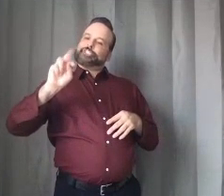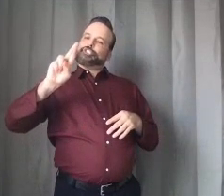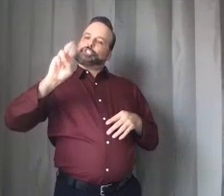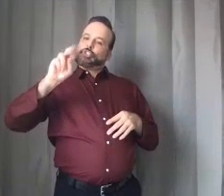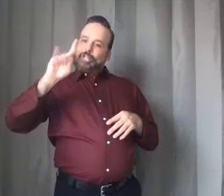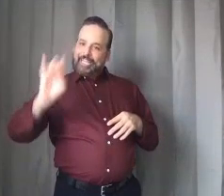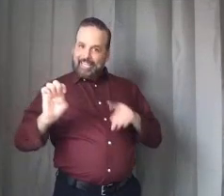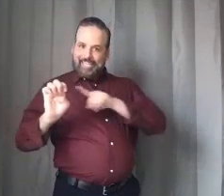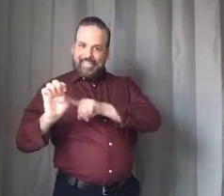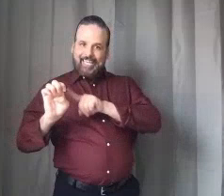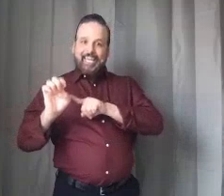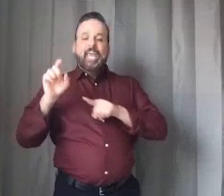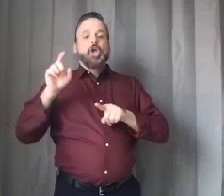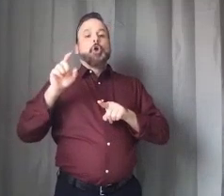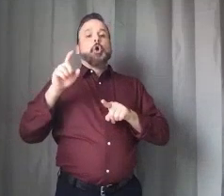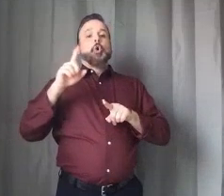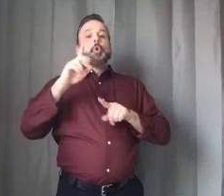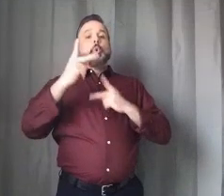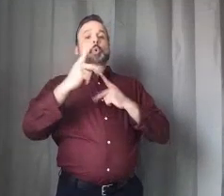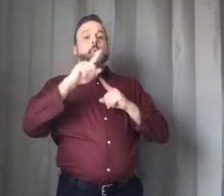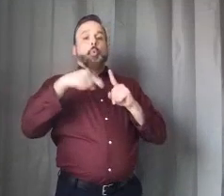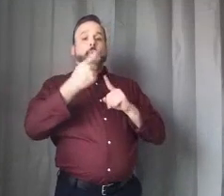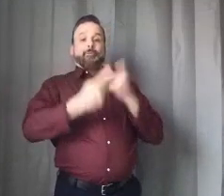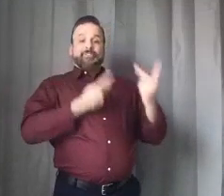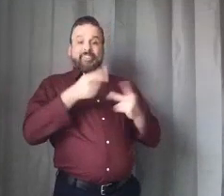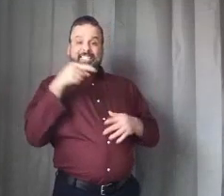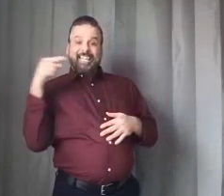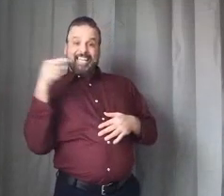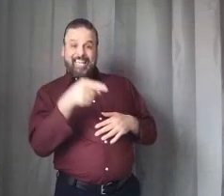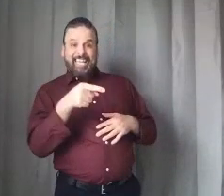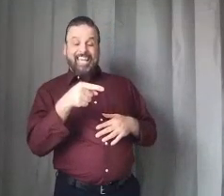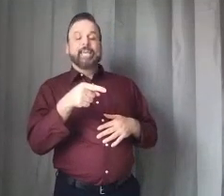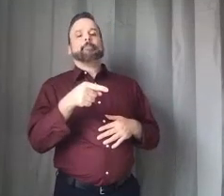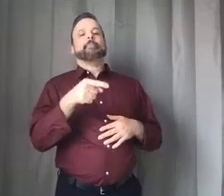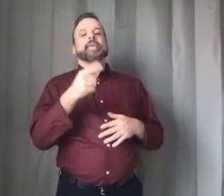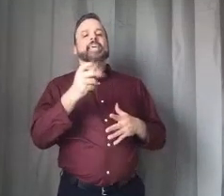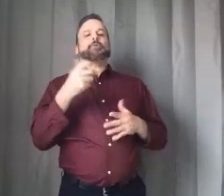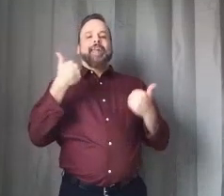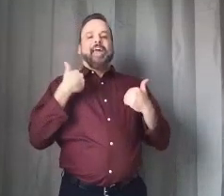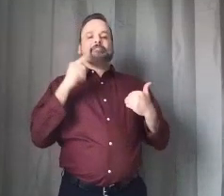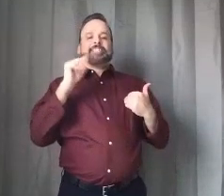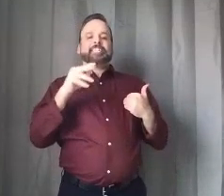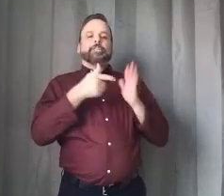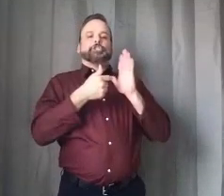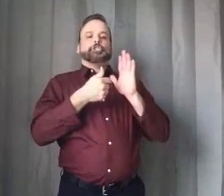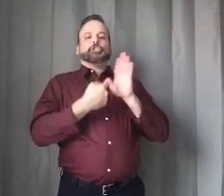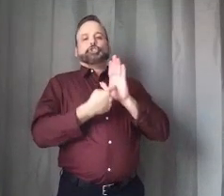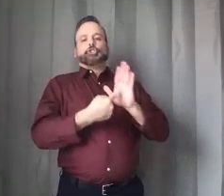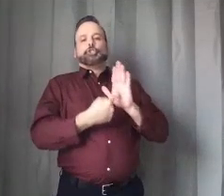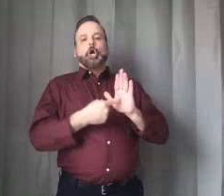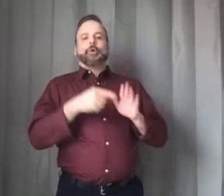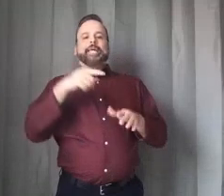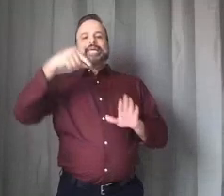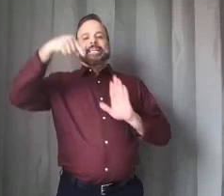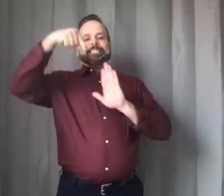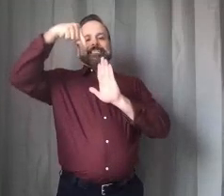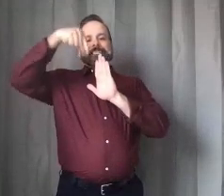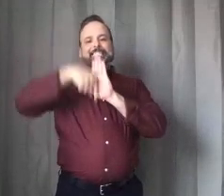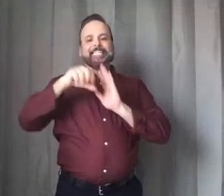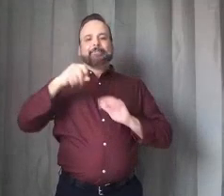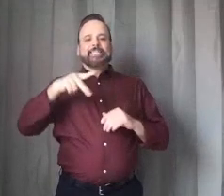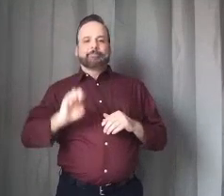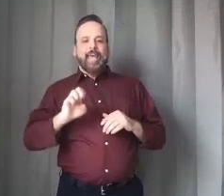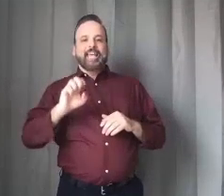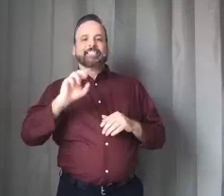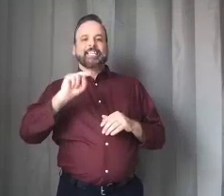was usually playing Star Trek in the background. He really liked Deep Space Nine. He would really like to go pay attention to the Somaiya. There's a Muslim on Star